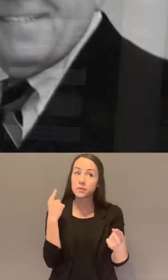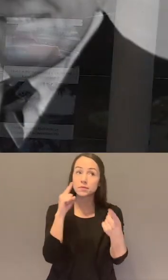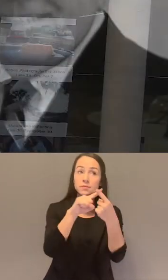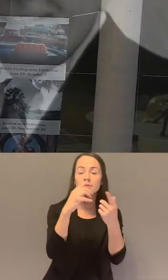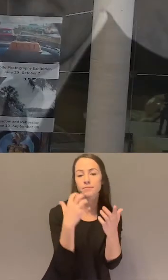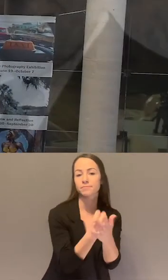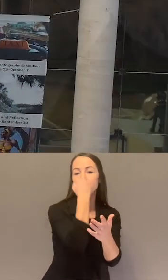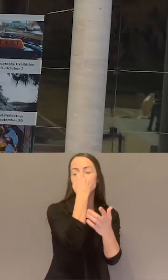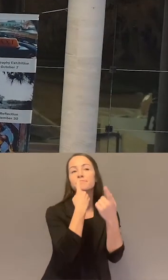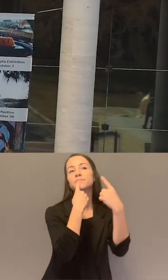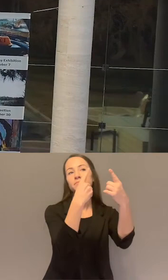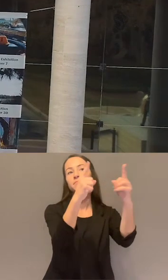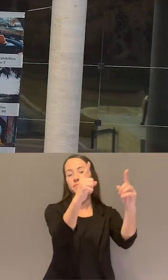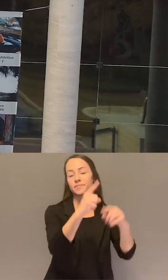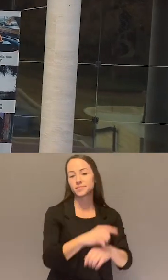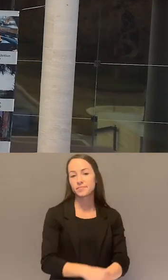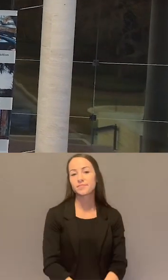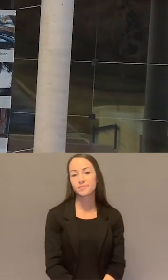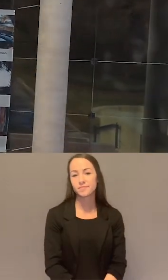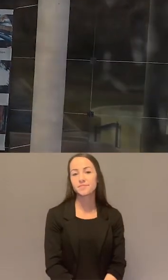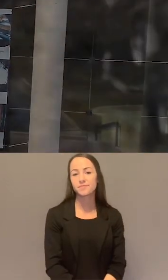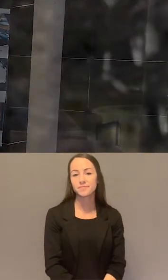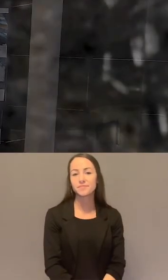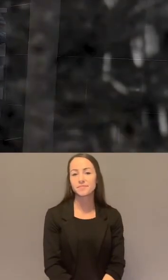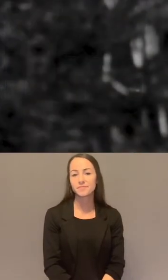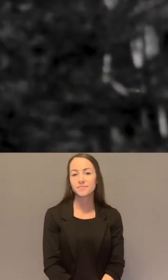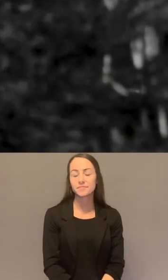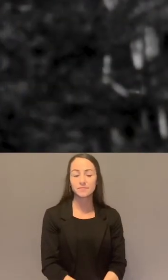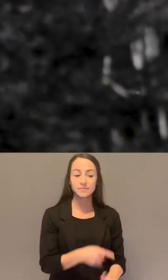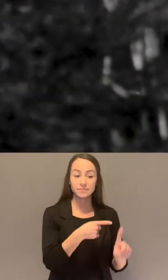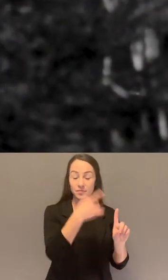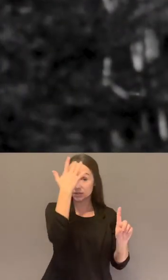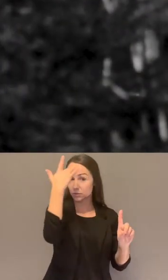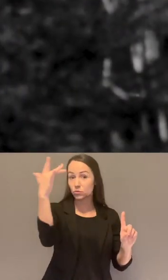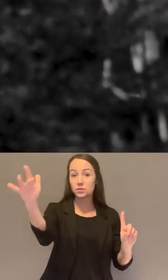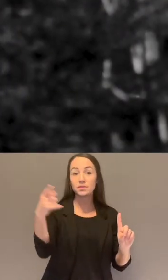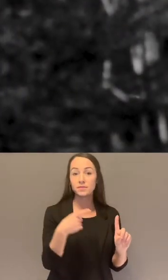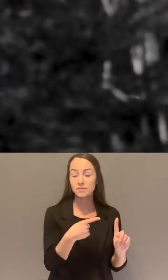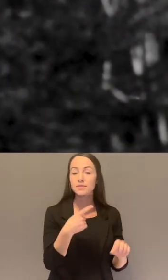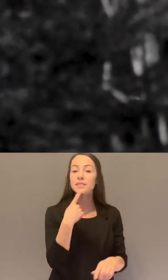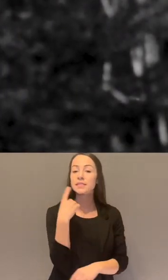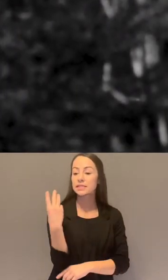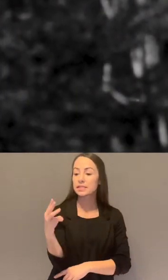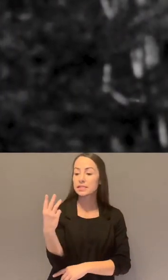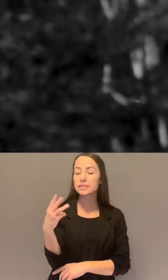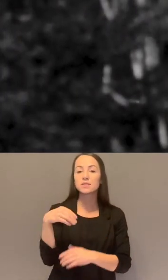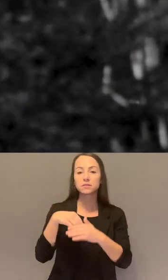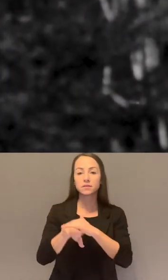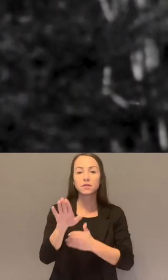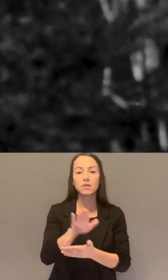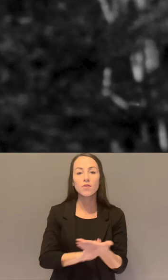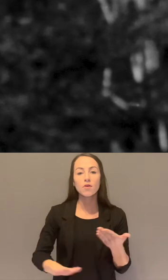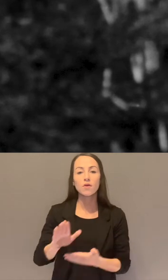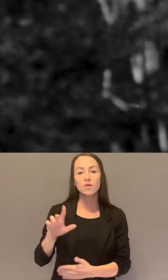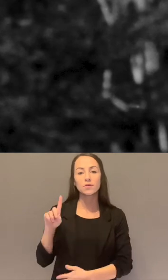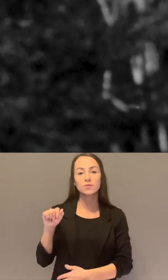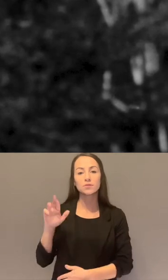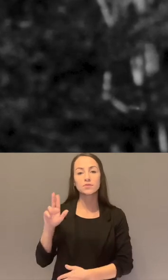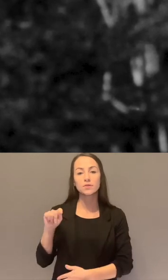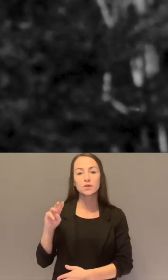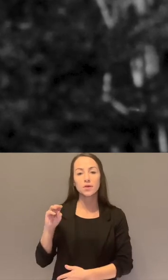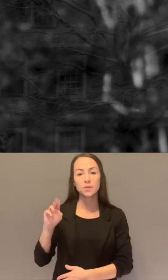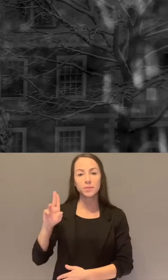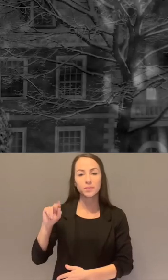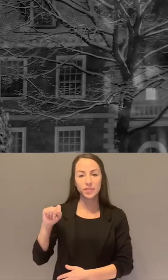really hard, and in the end, he won the prize. He's a brilliant man, went to Dartmouth at age